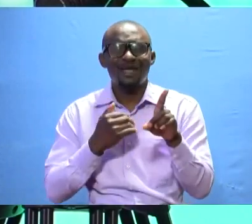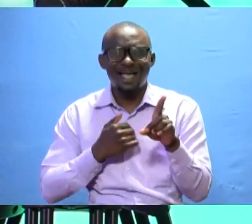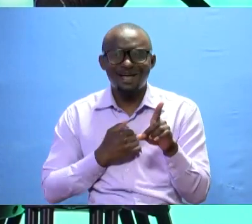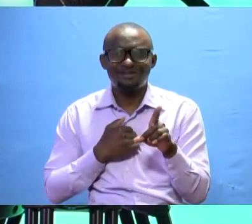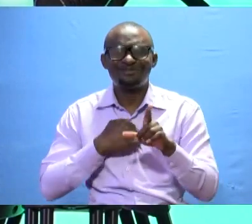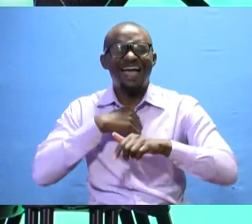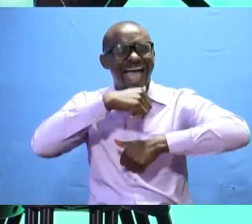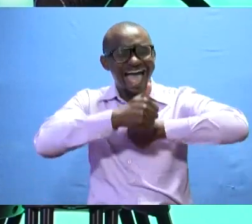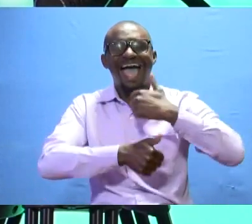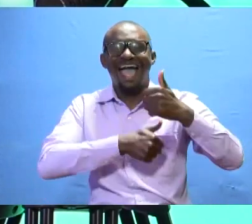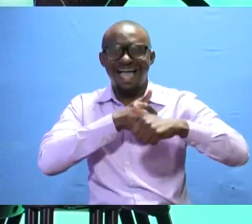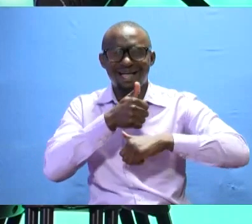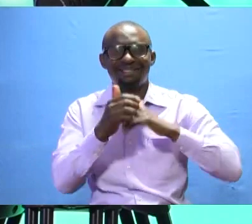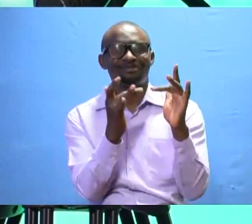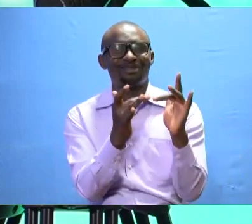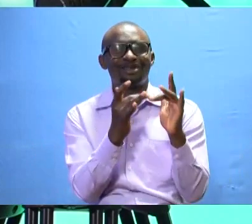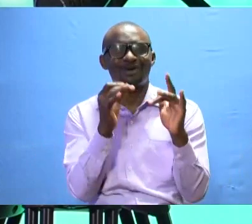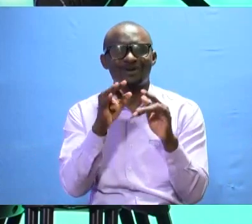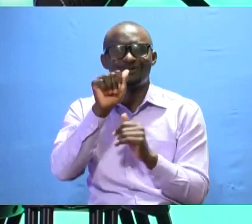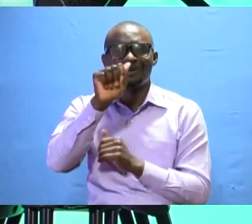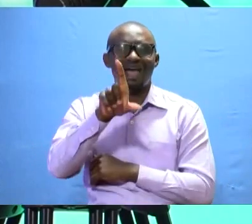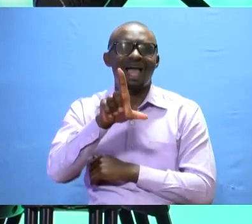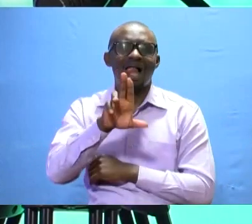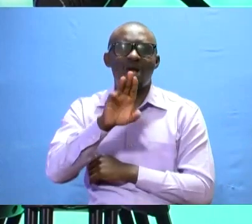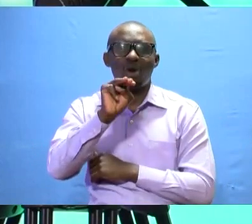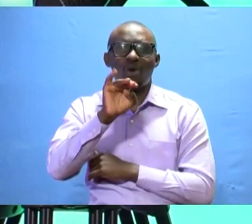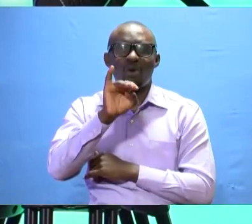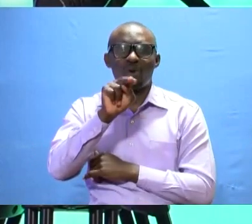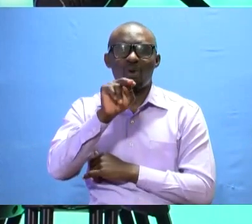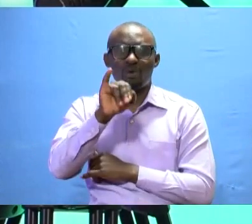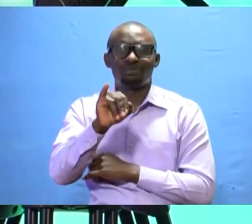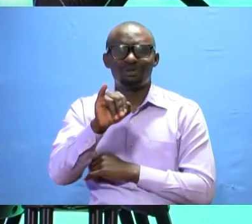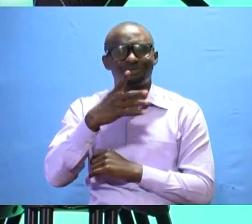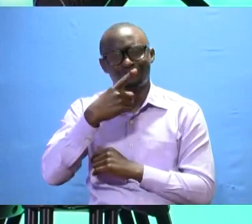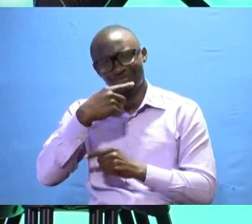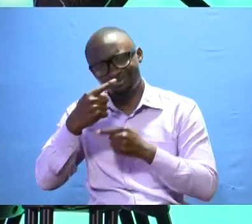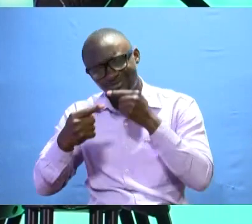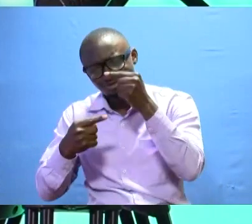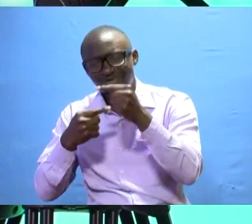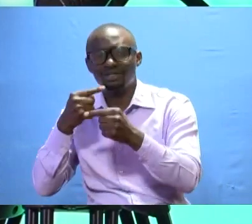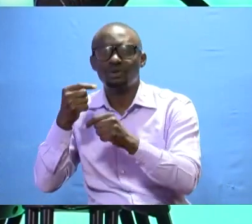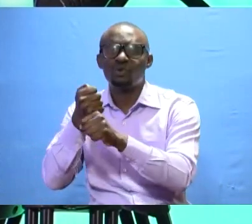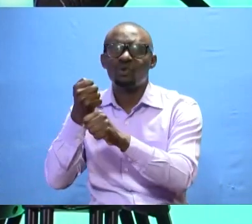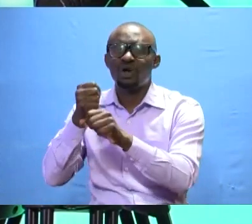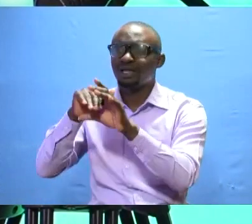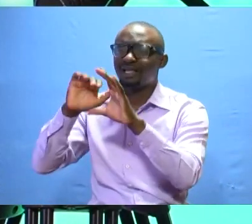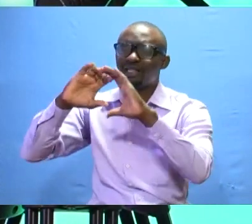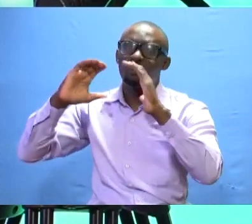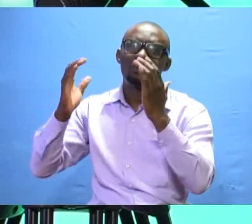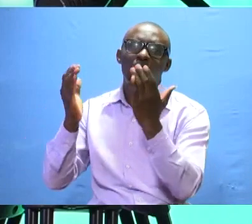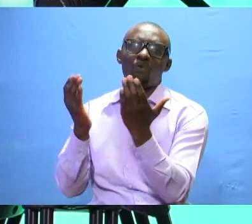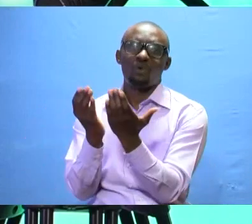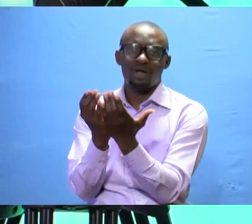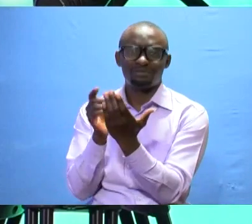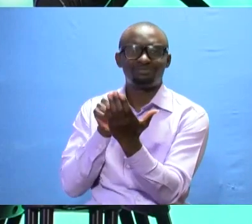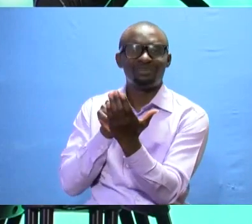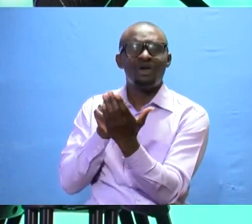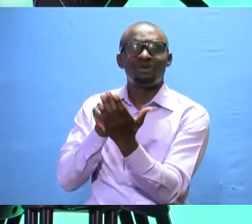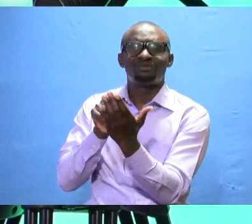class, the class of 2020, has the distinction of being admitted when Kenyatta University is celebrating its